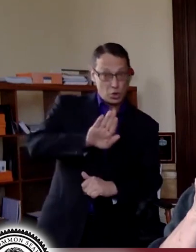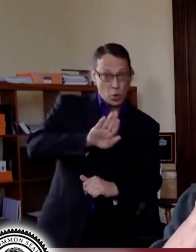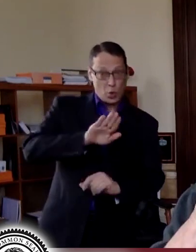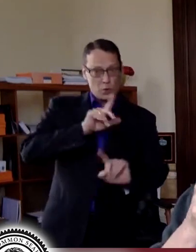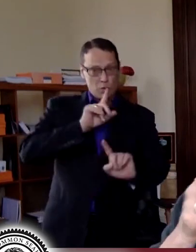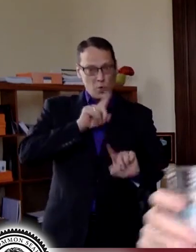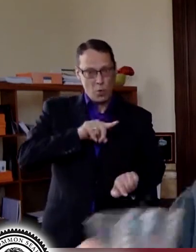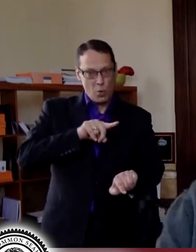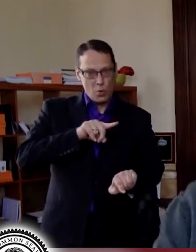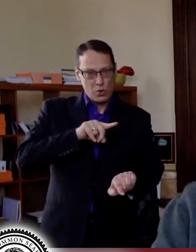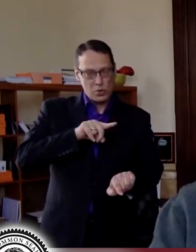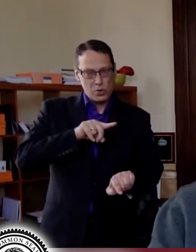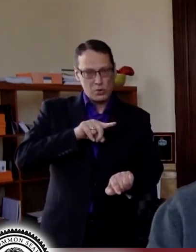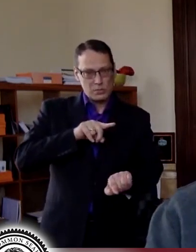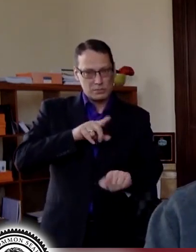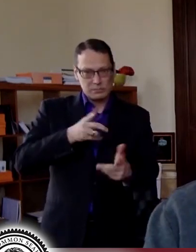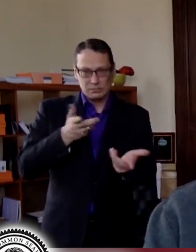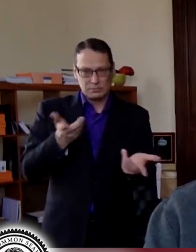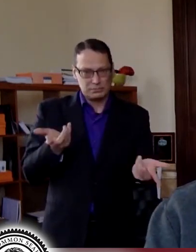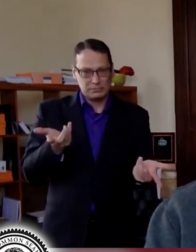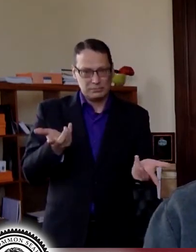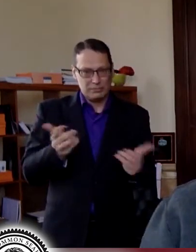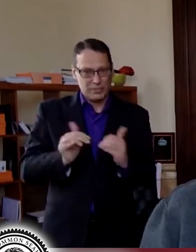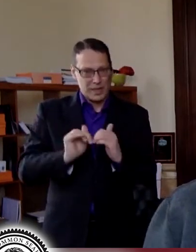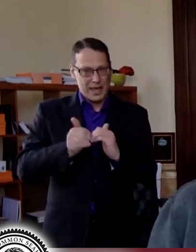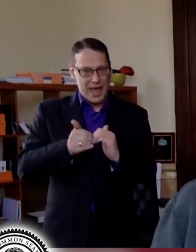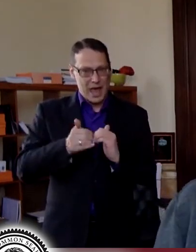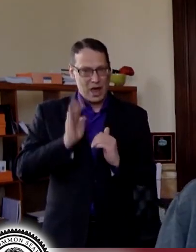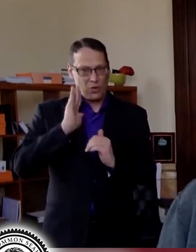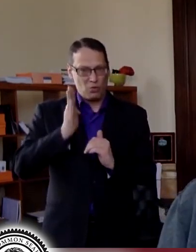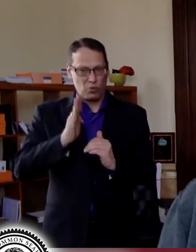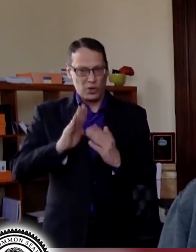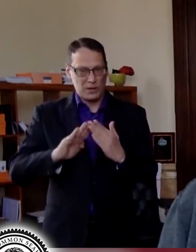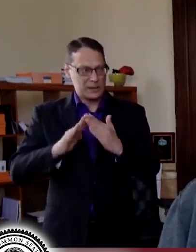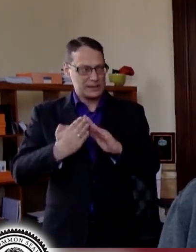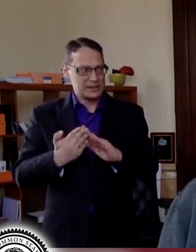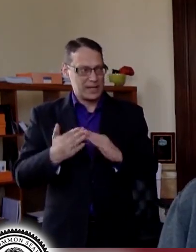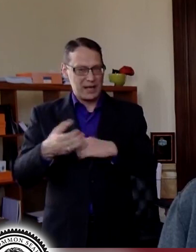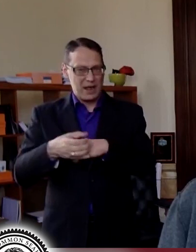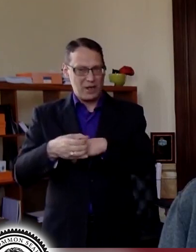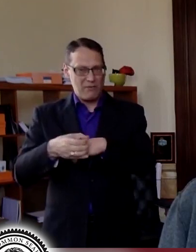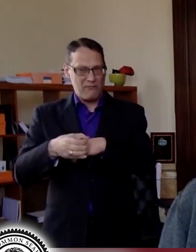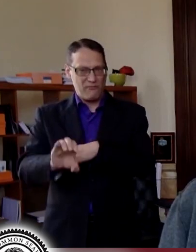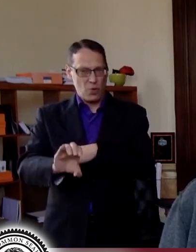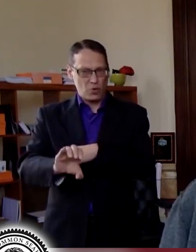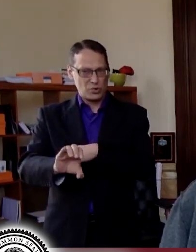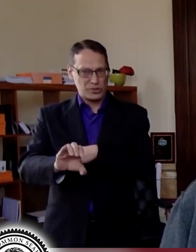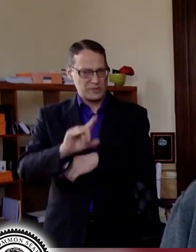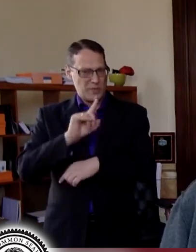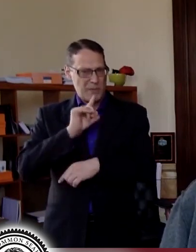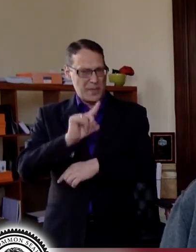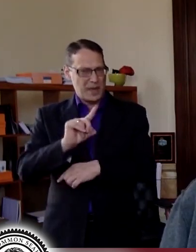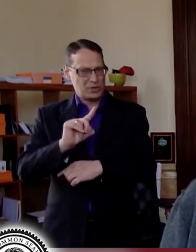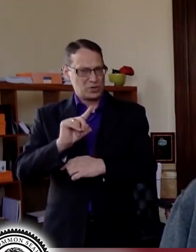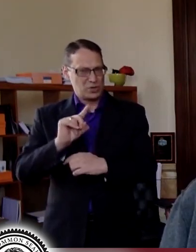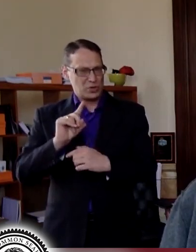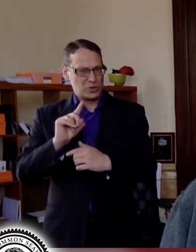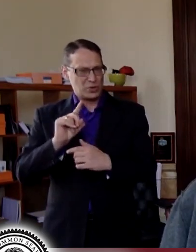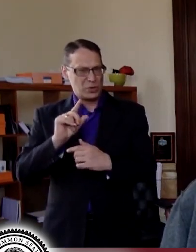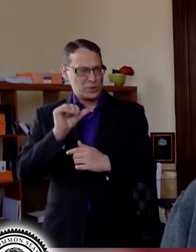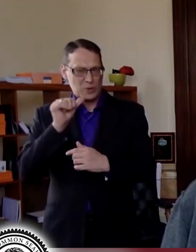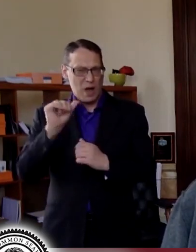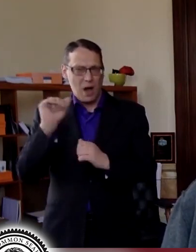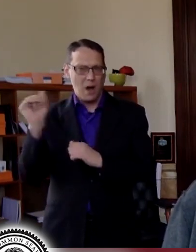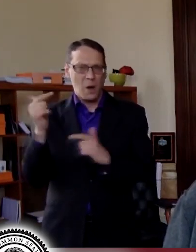stay-at-home order after that? And how will the city enforce that to make sure that everyone is not